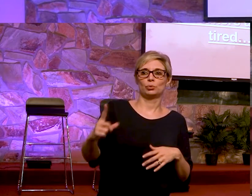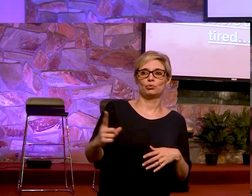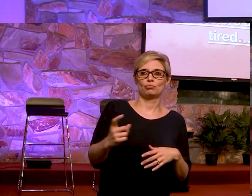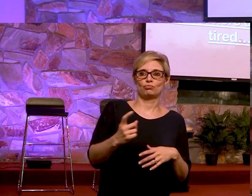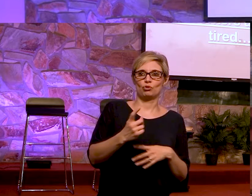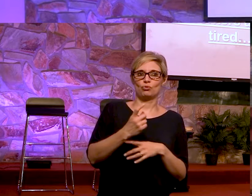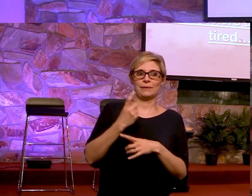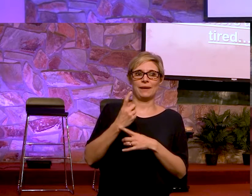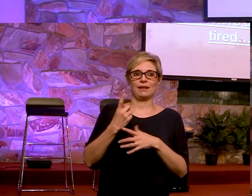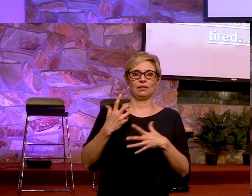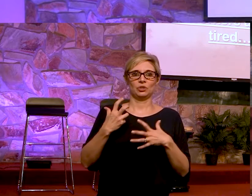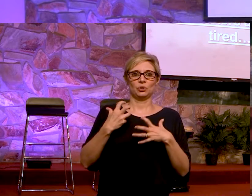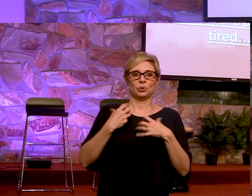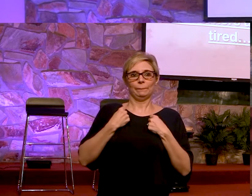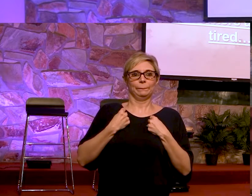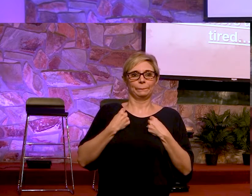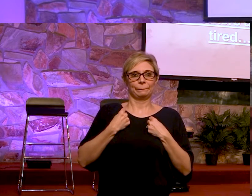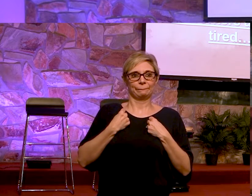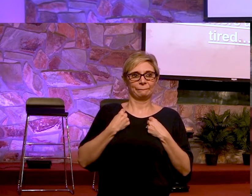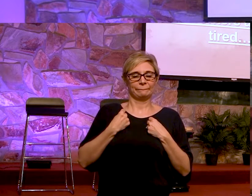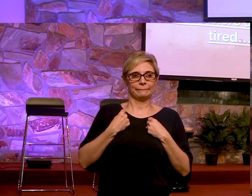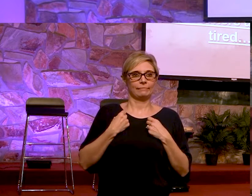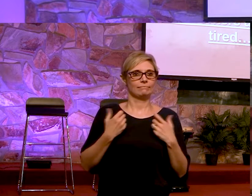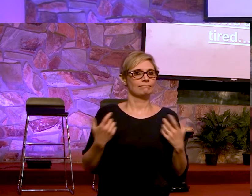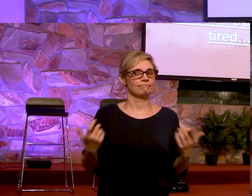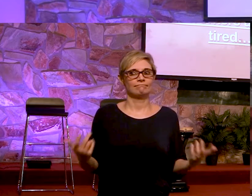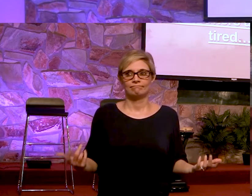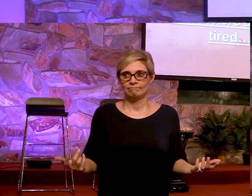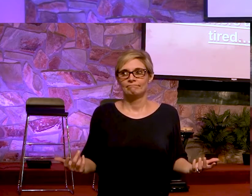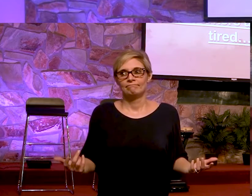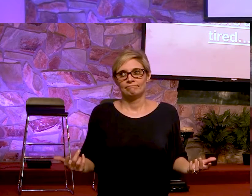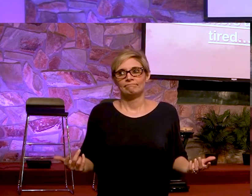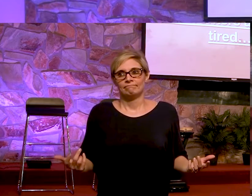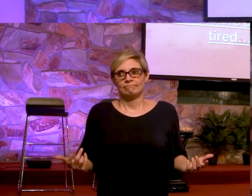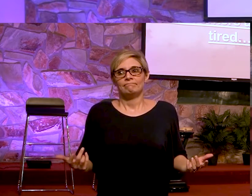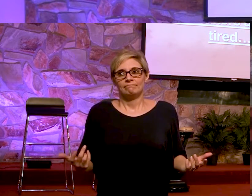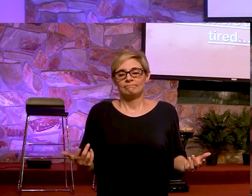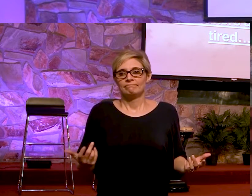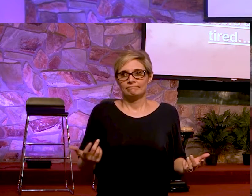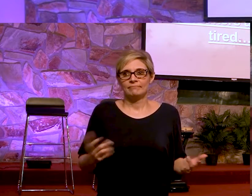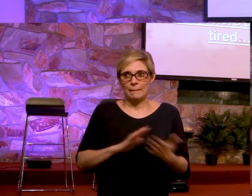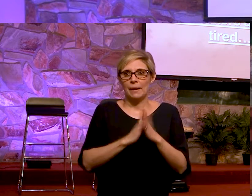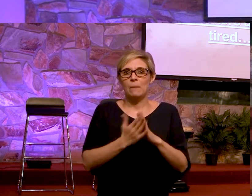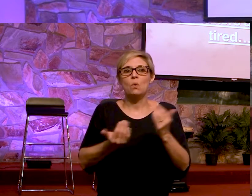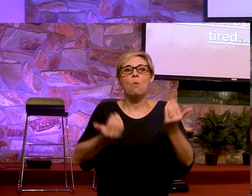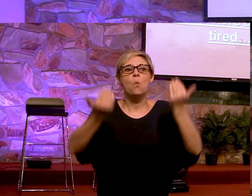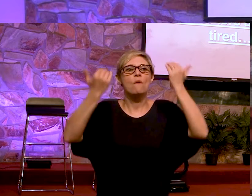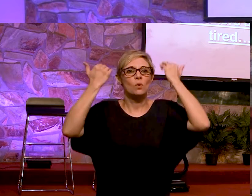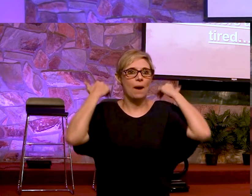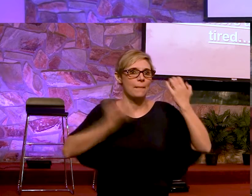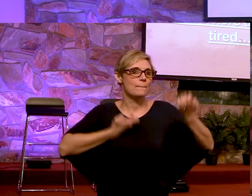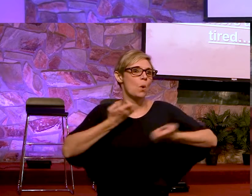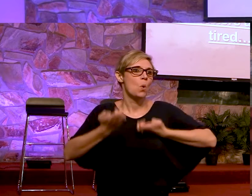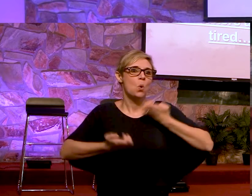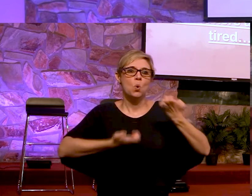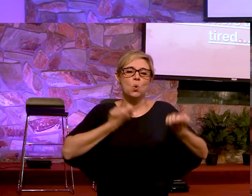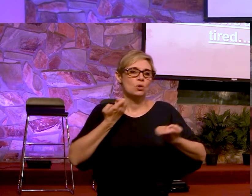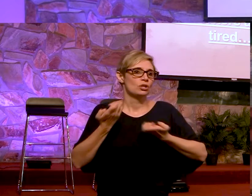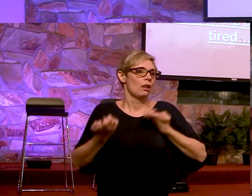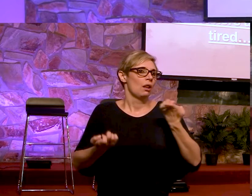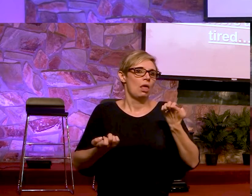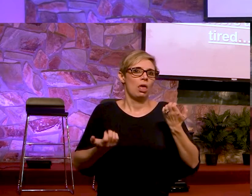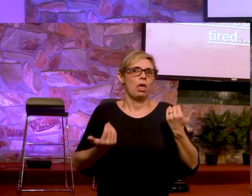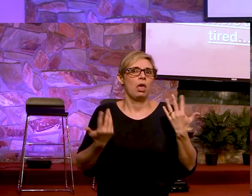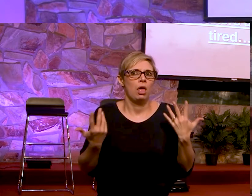an opportunity for us to be overwhelmed emotionally, to